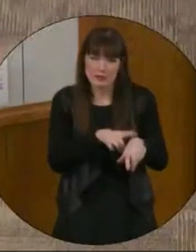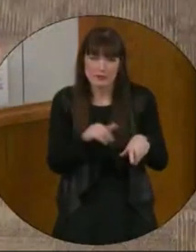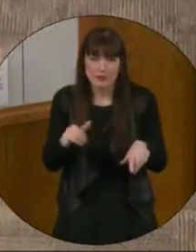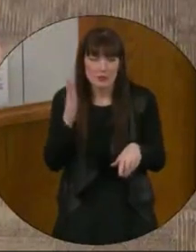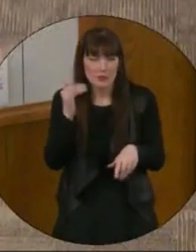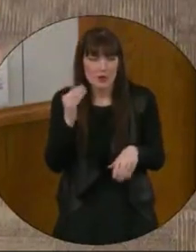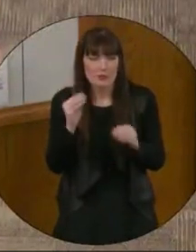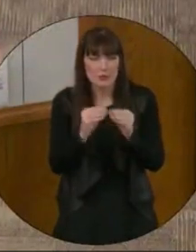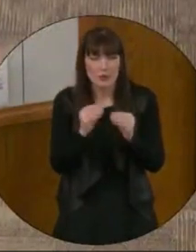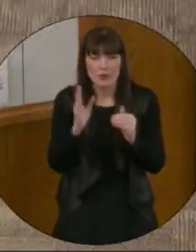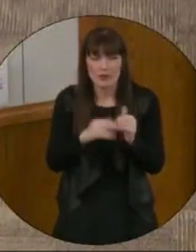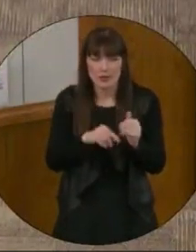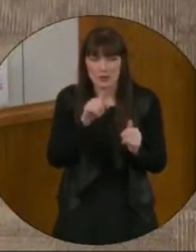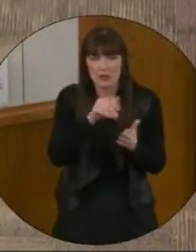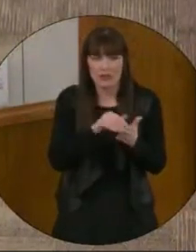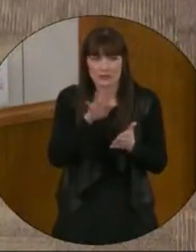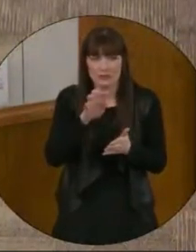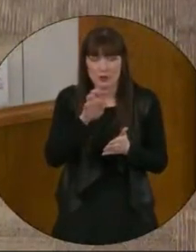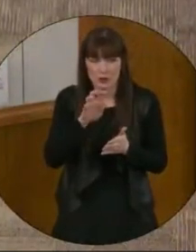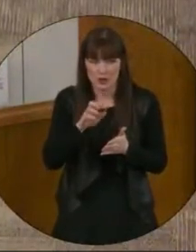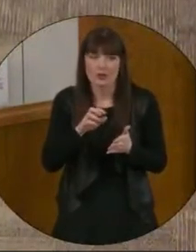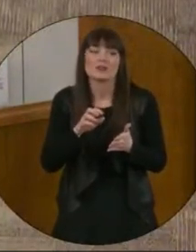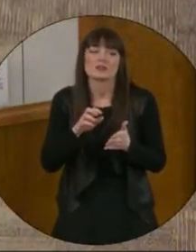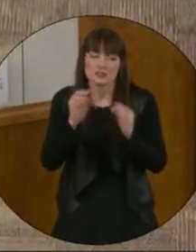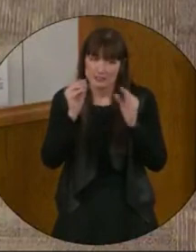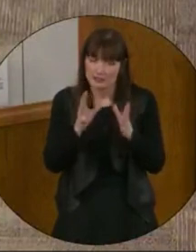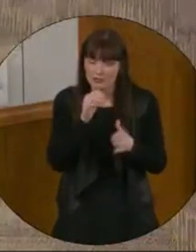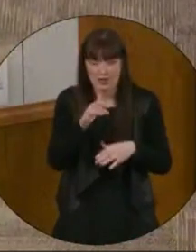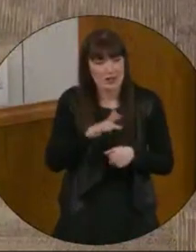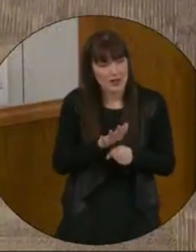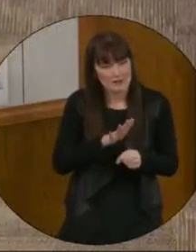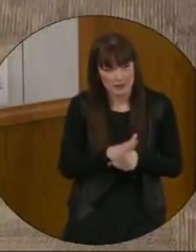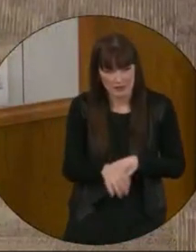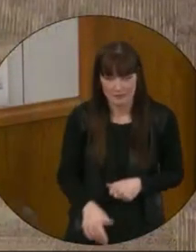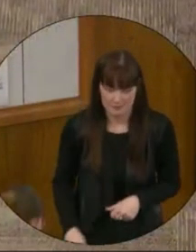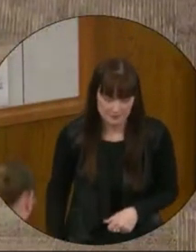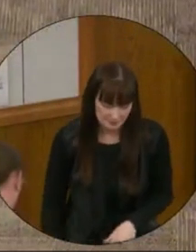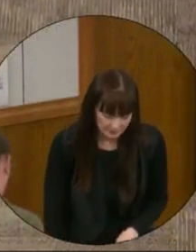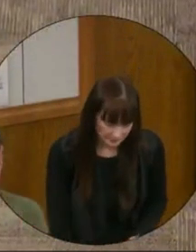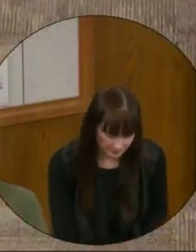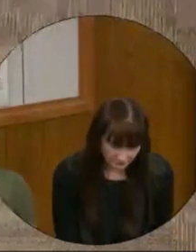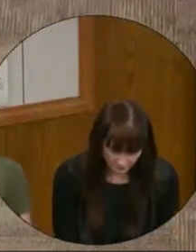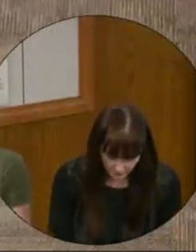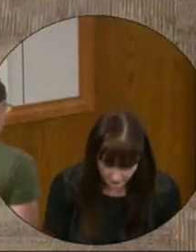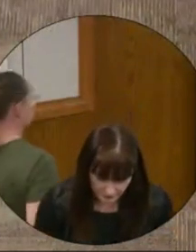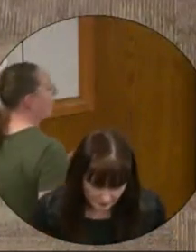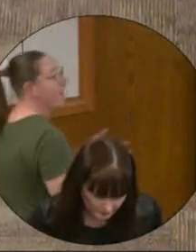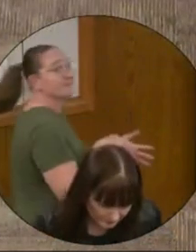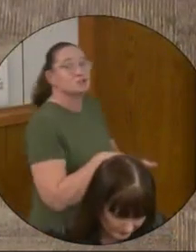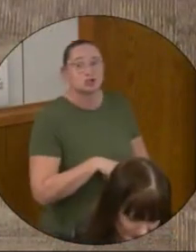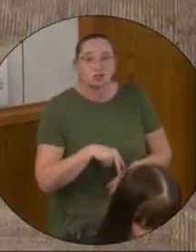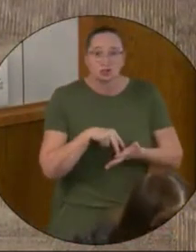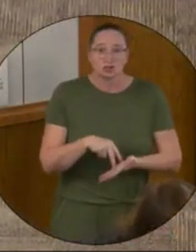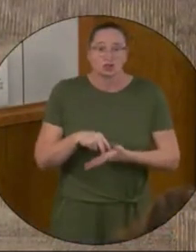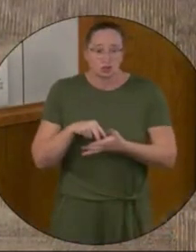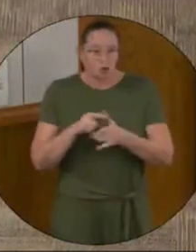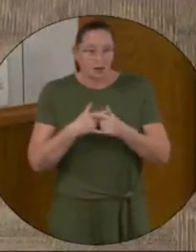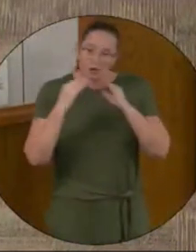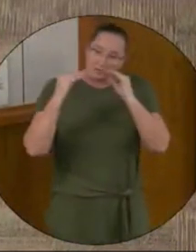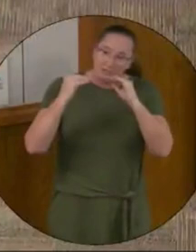over 1,400 teacher vacancies, even before the summer slump we know will happen. I've stood here and I've told you several times about me teaching math